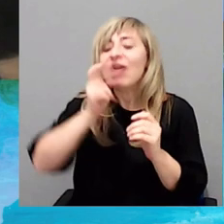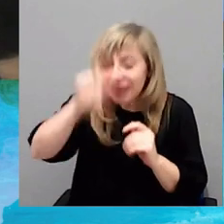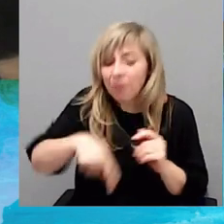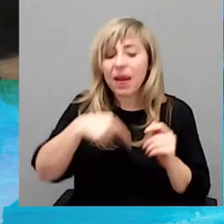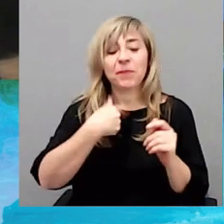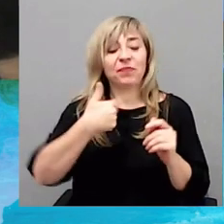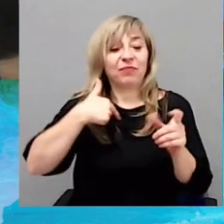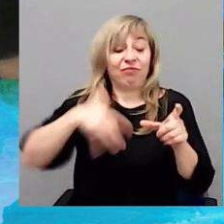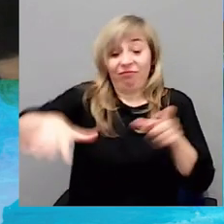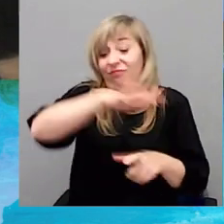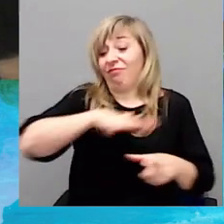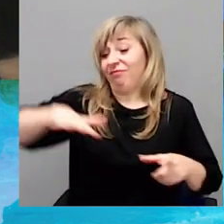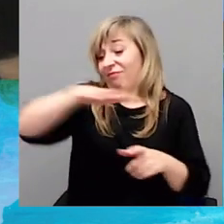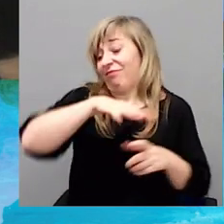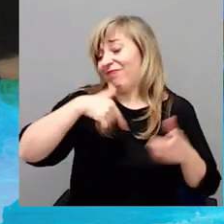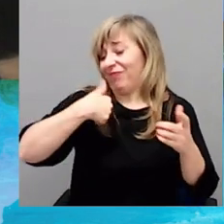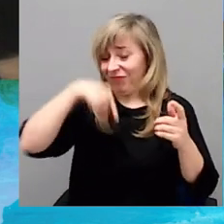Vizcaya.